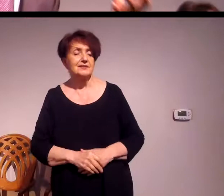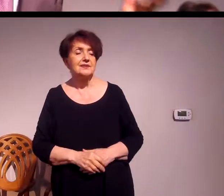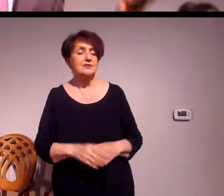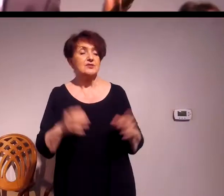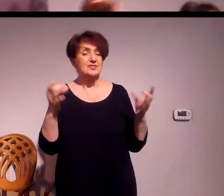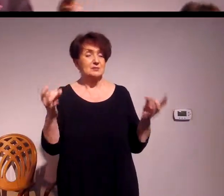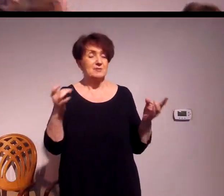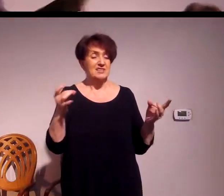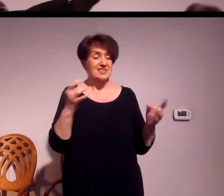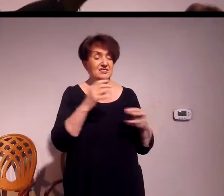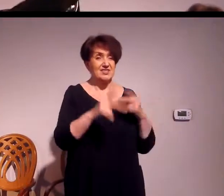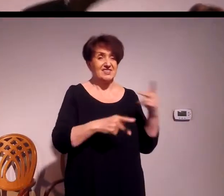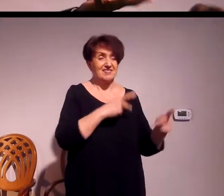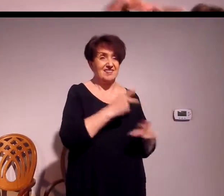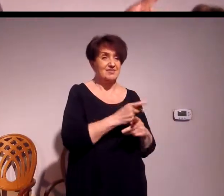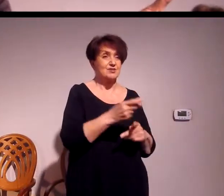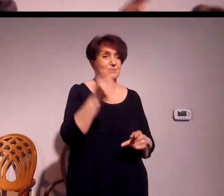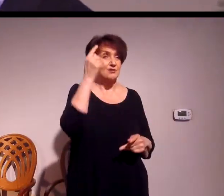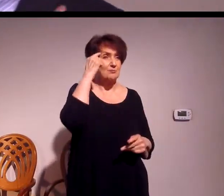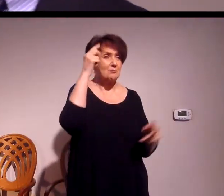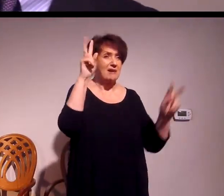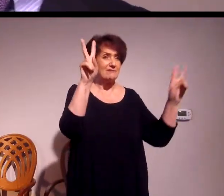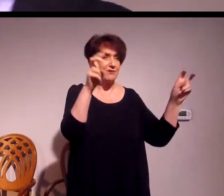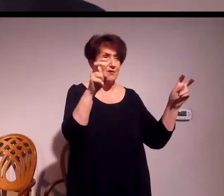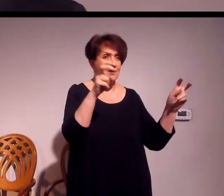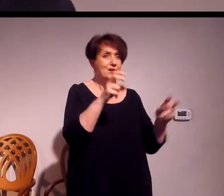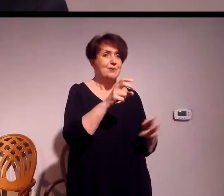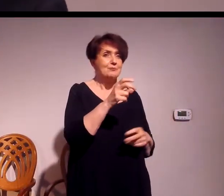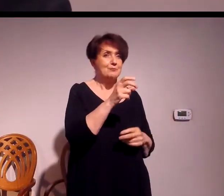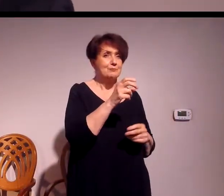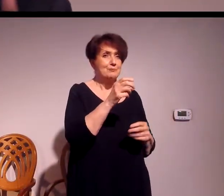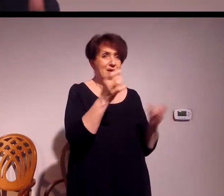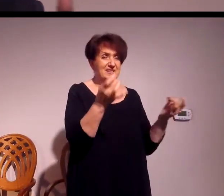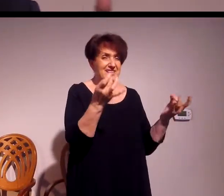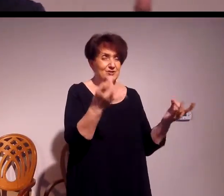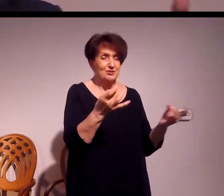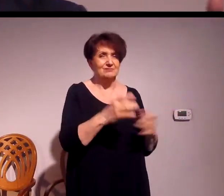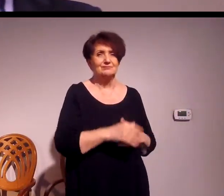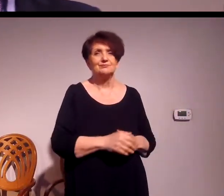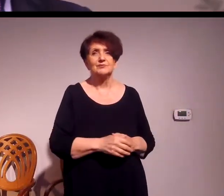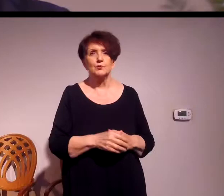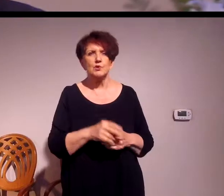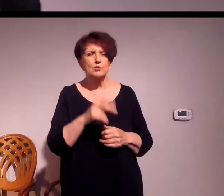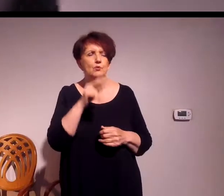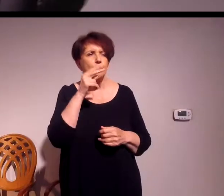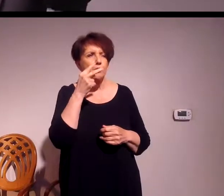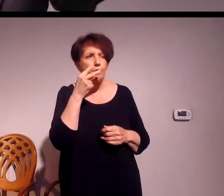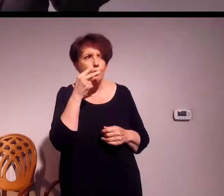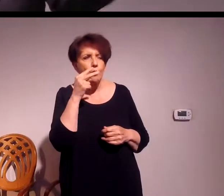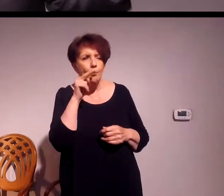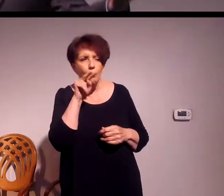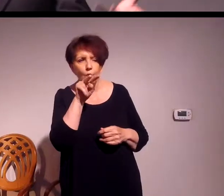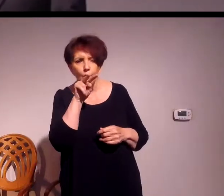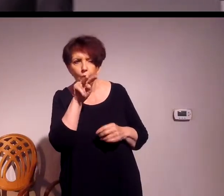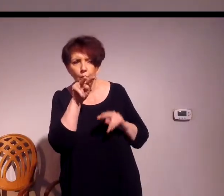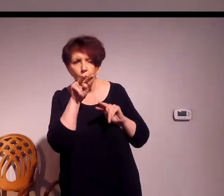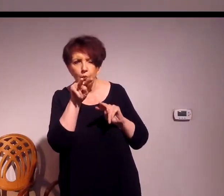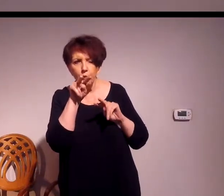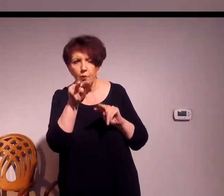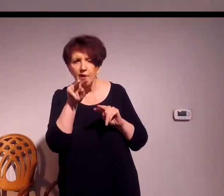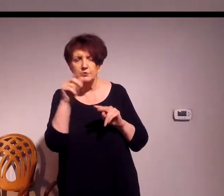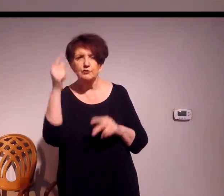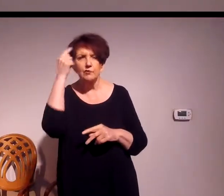meditation that people talk about that's called mindful meditation. That's when you, like, watch your thoughts, okay? If you guys are like me,